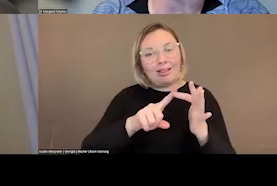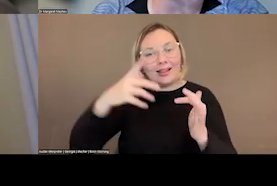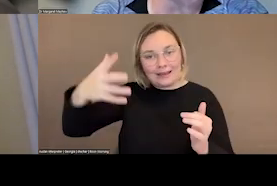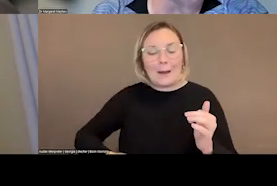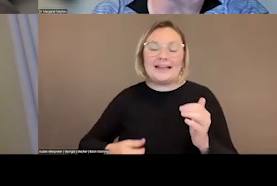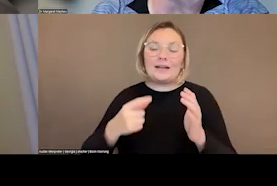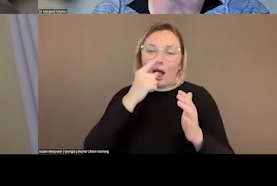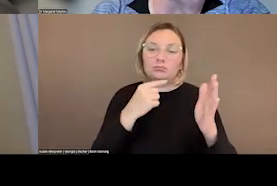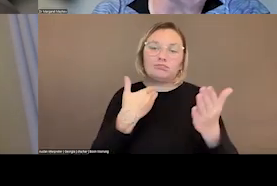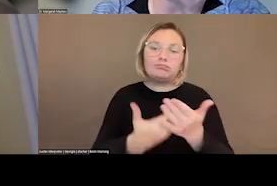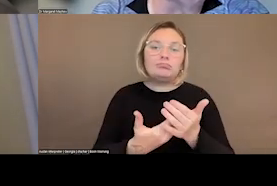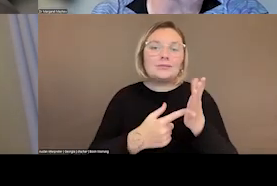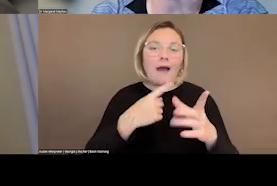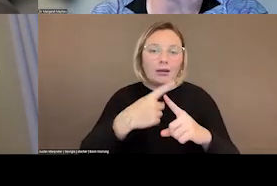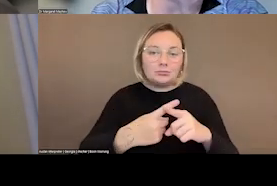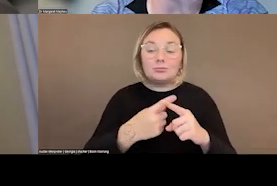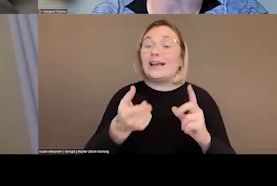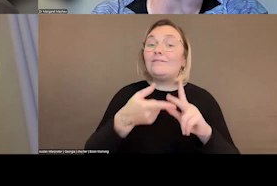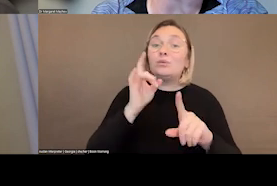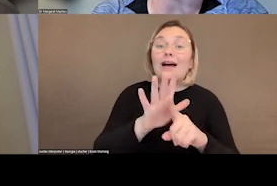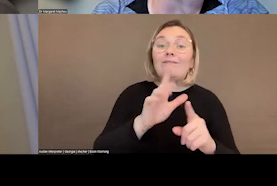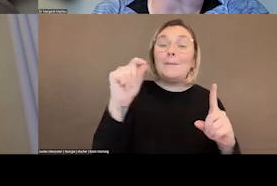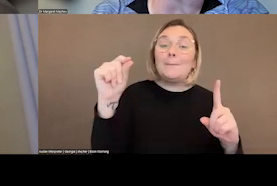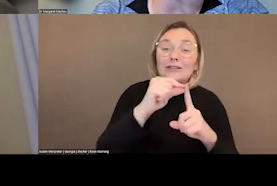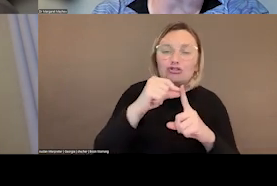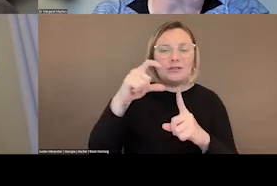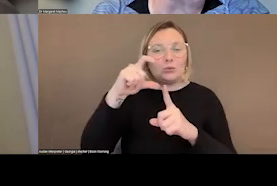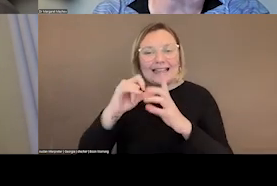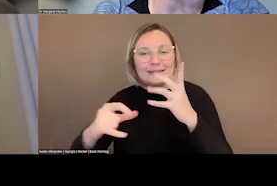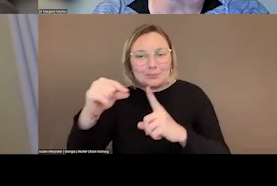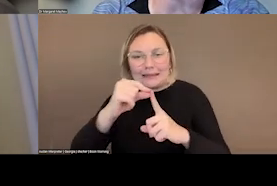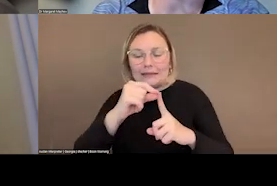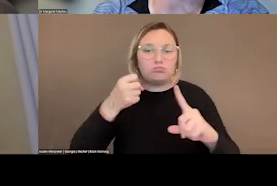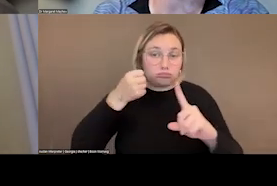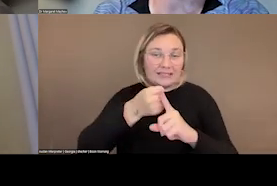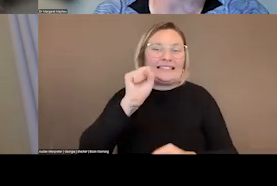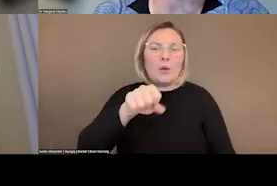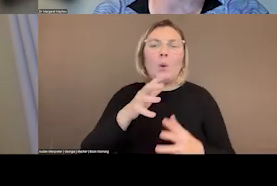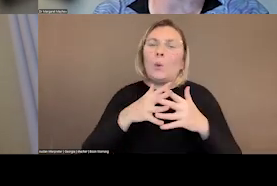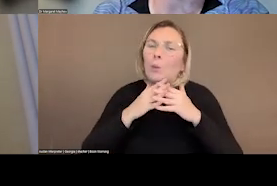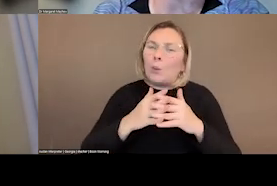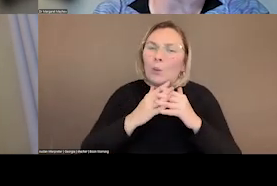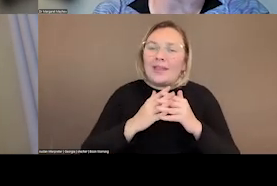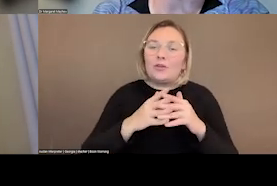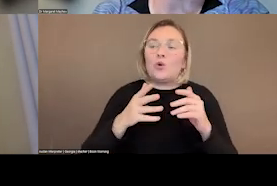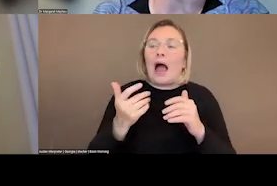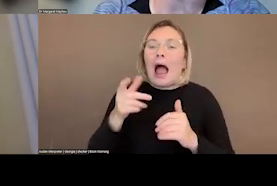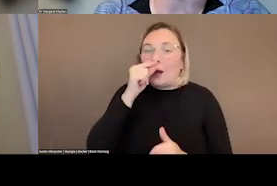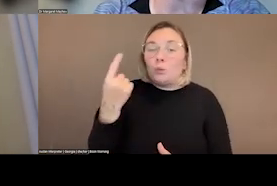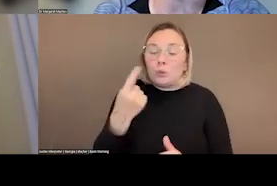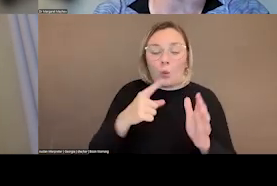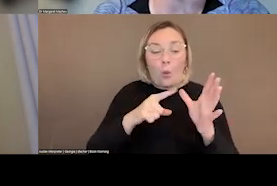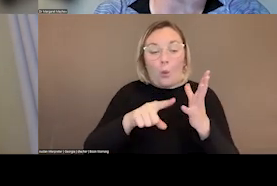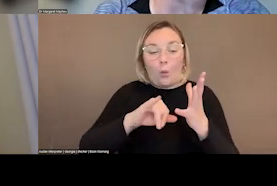of disability pension or other pensions, things that would be affected, we do recommend getting an auspicer. So to explain